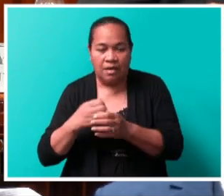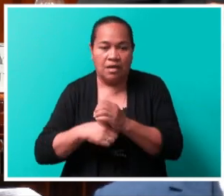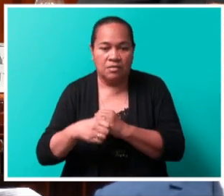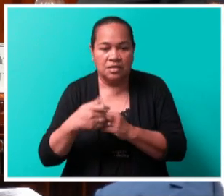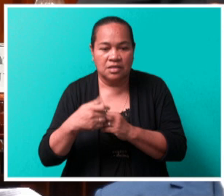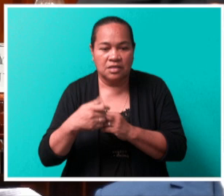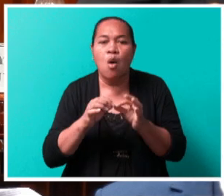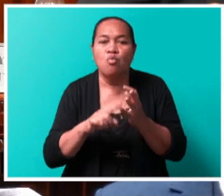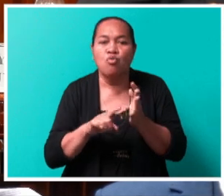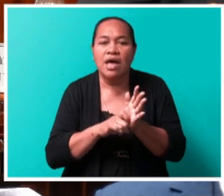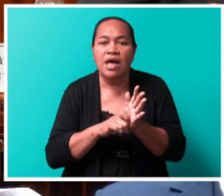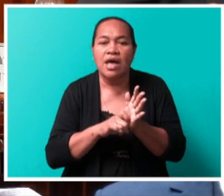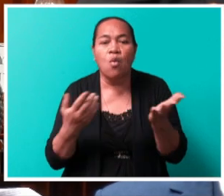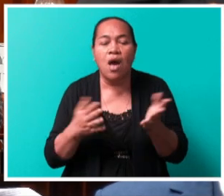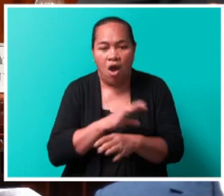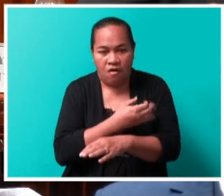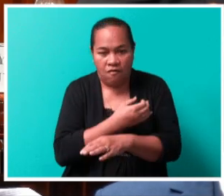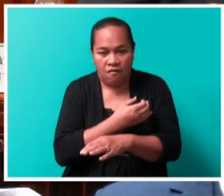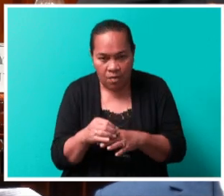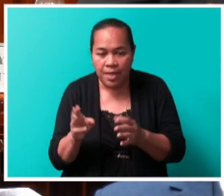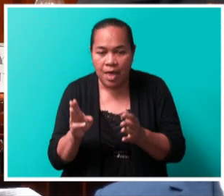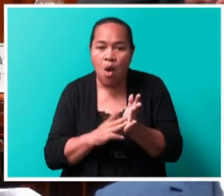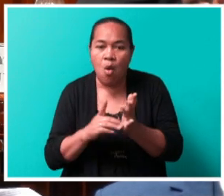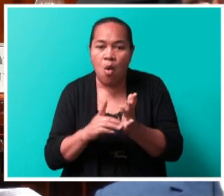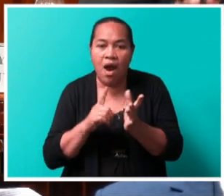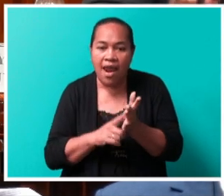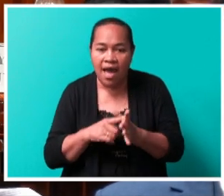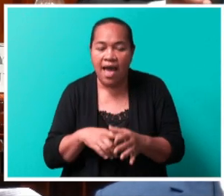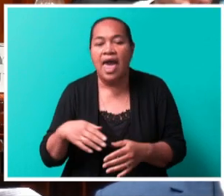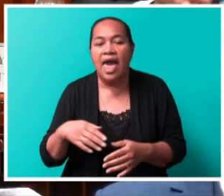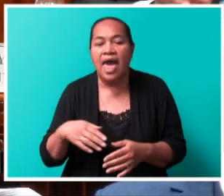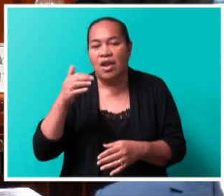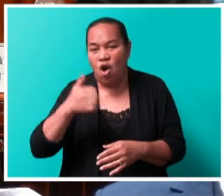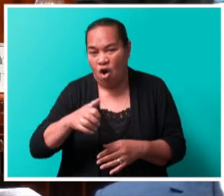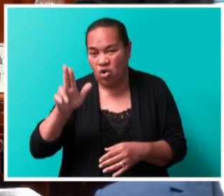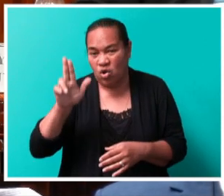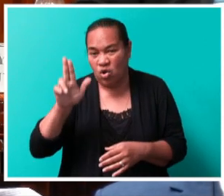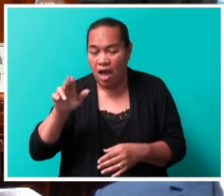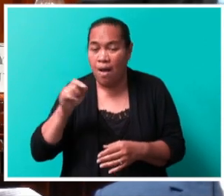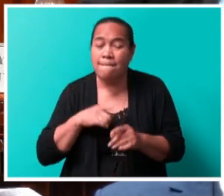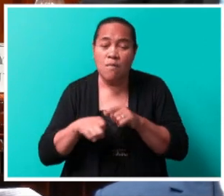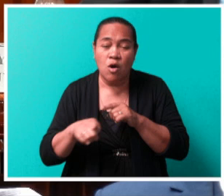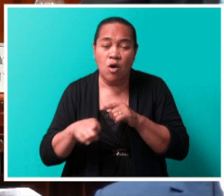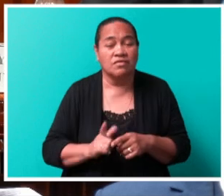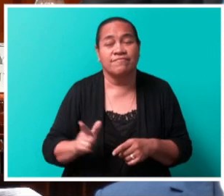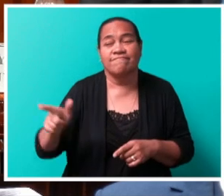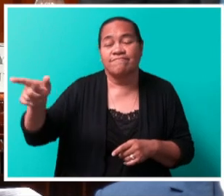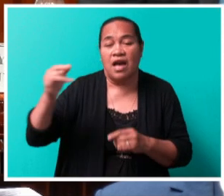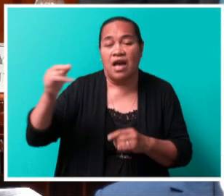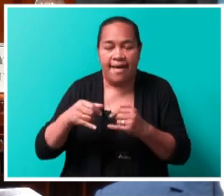in Ovarau, Moala in the Lau Group, and Onoi Lau, Fiji's most remote maritime